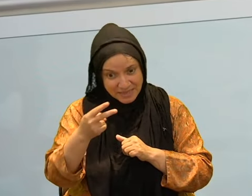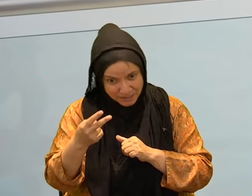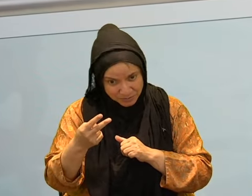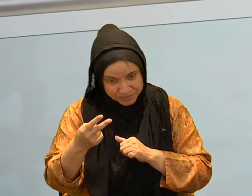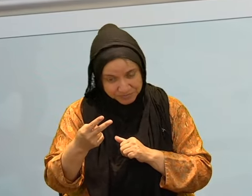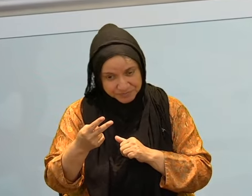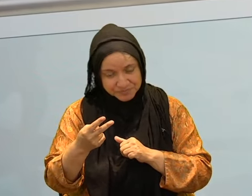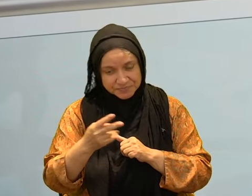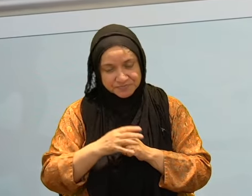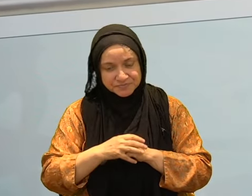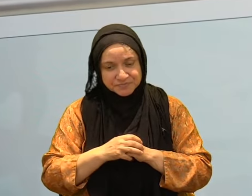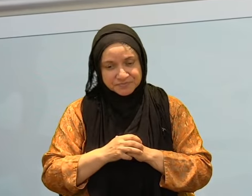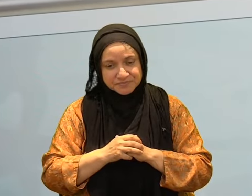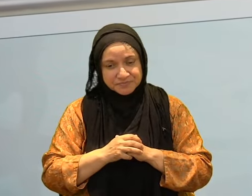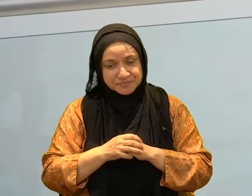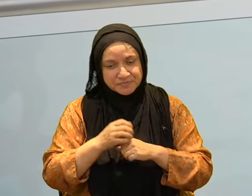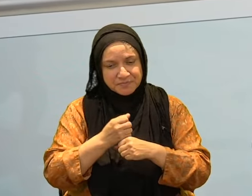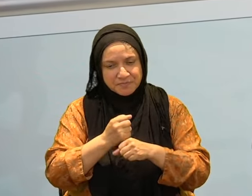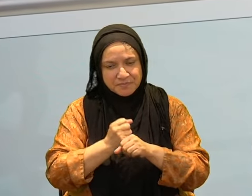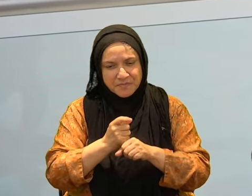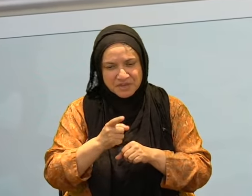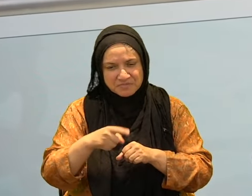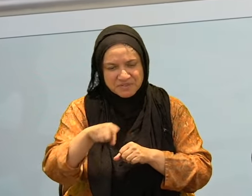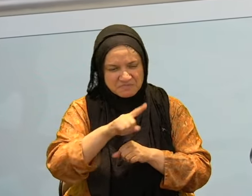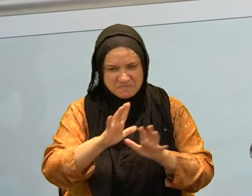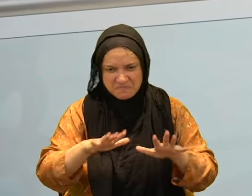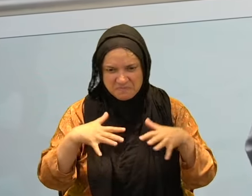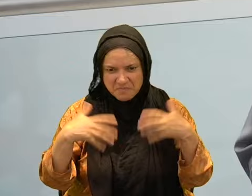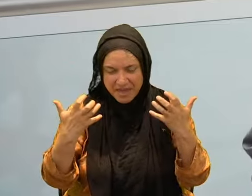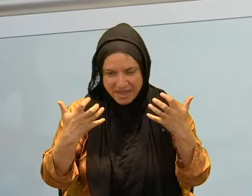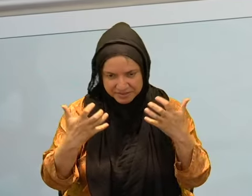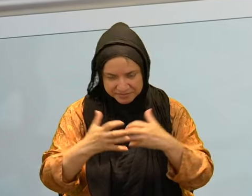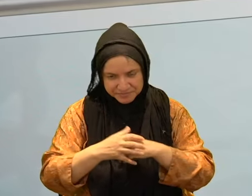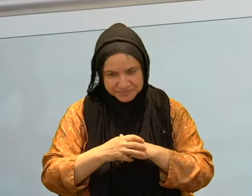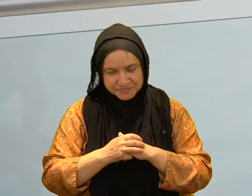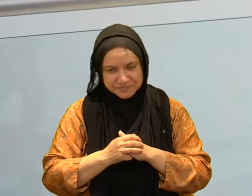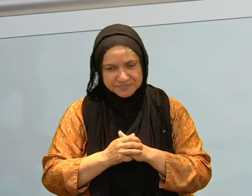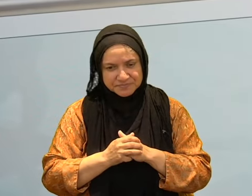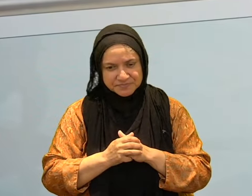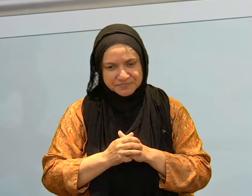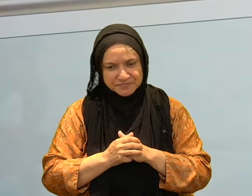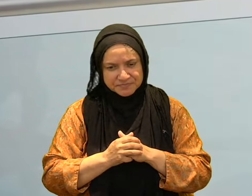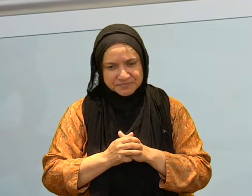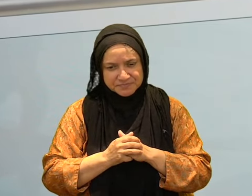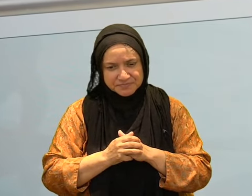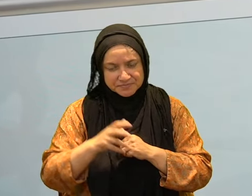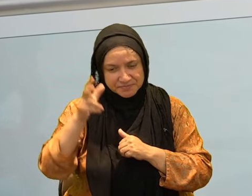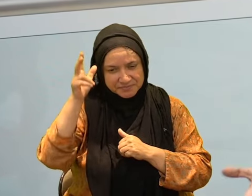angry. And while he's angry, he will say things that he will forever regret.